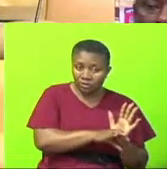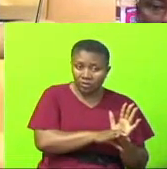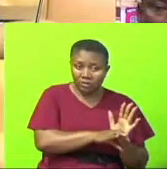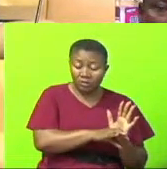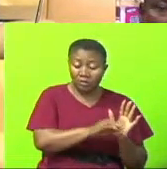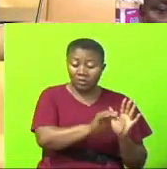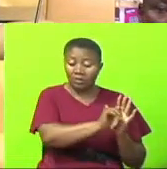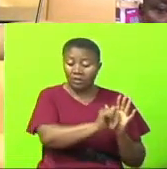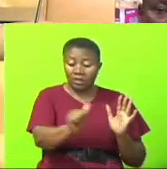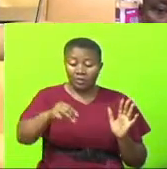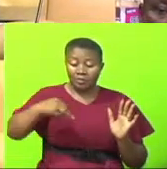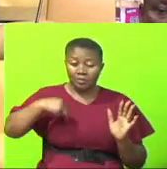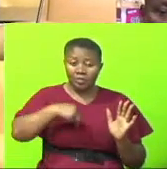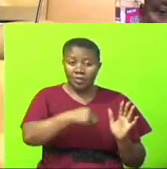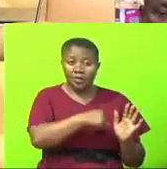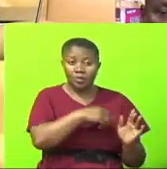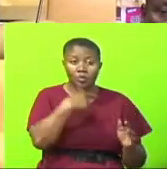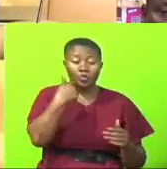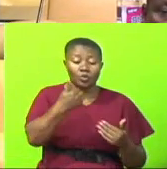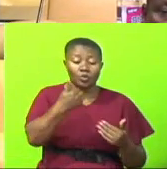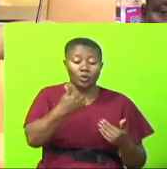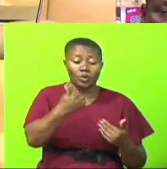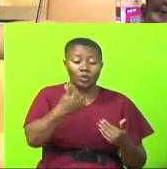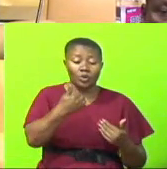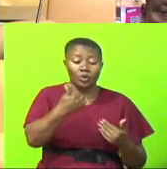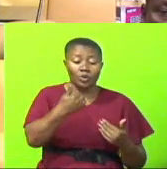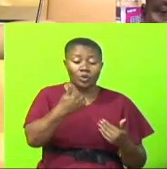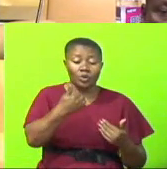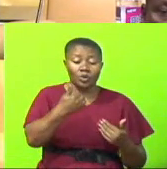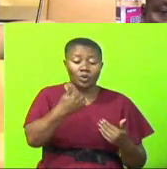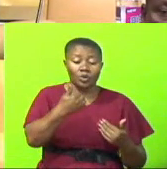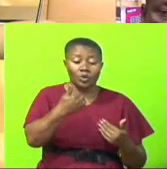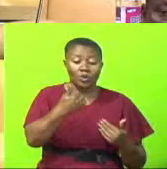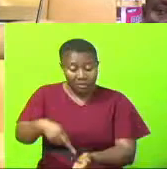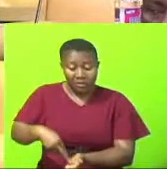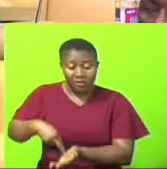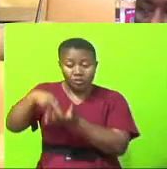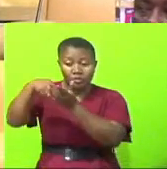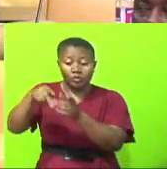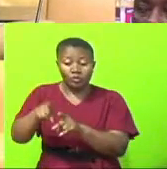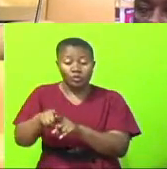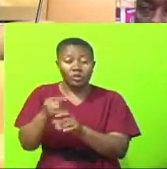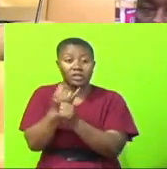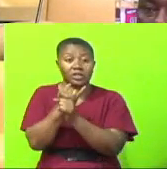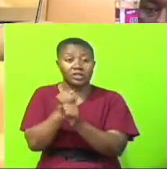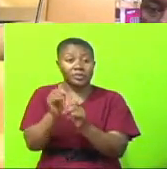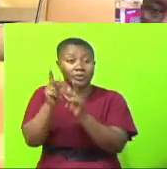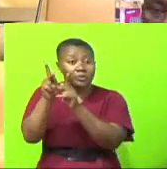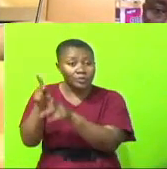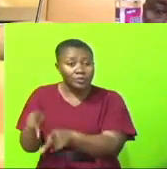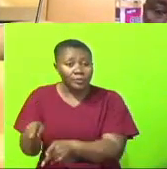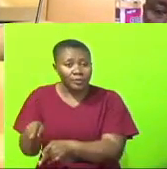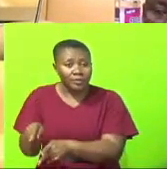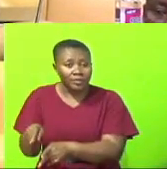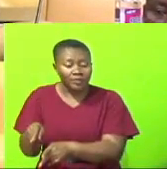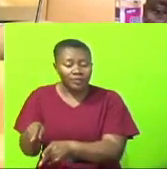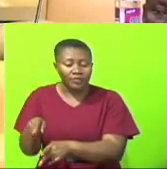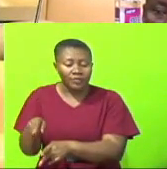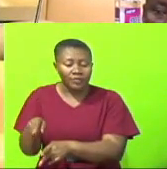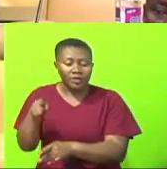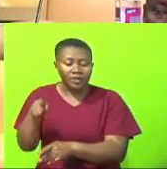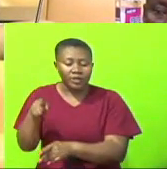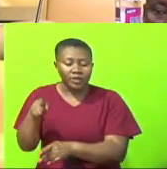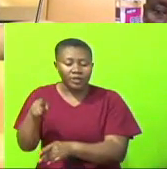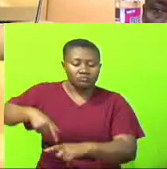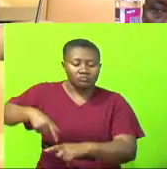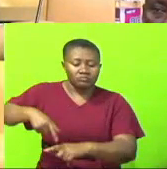has decided to contest as an independent candidate ceases automatically to